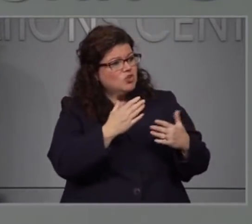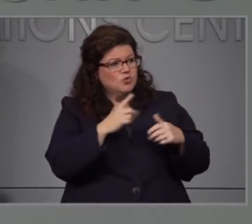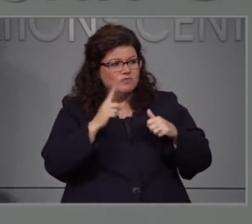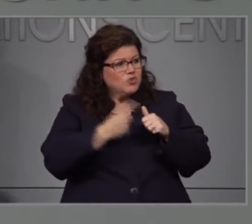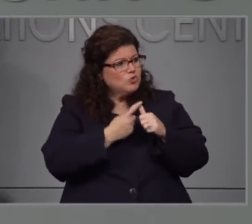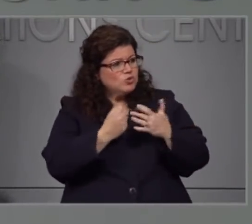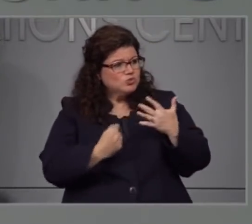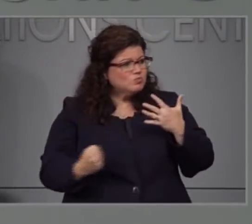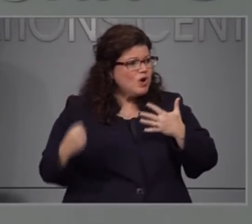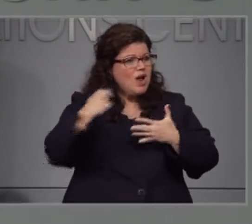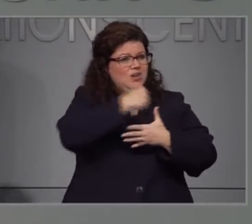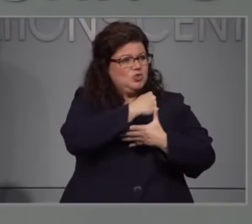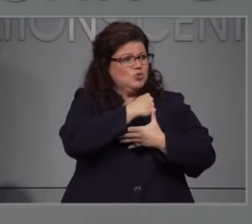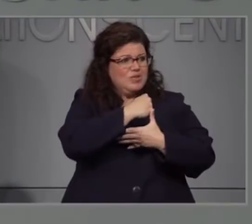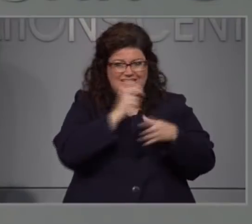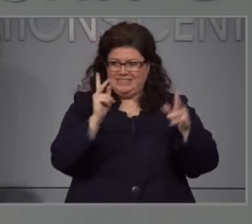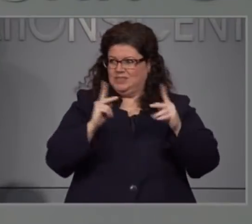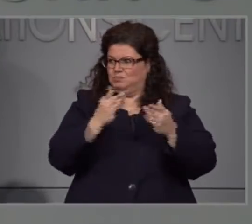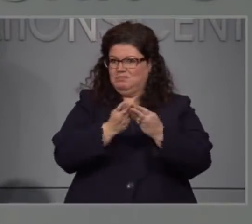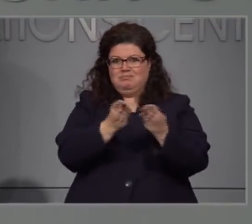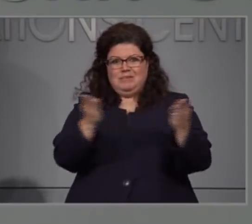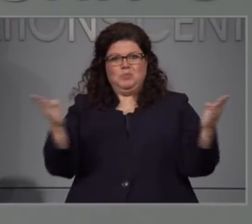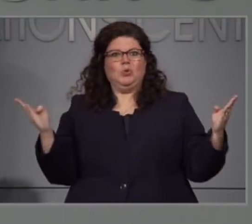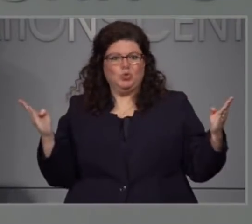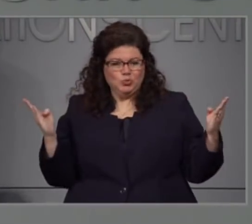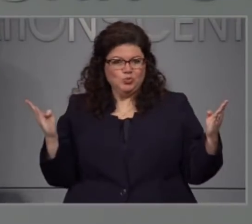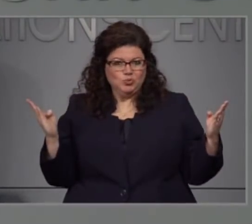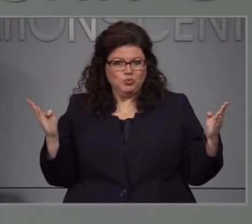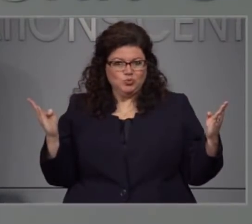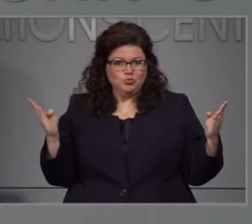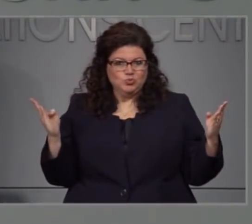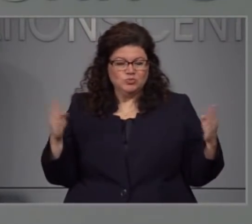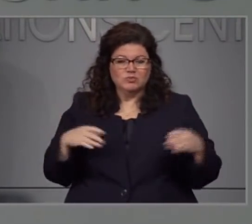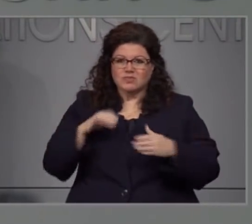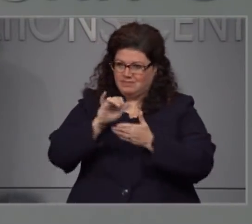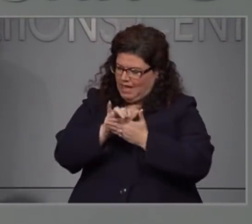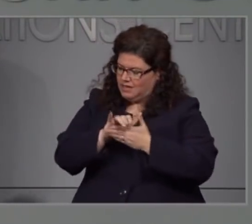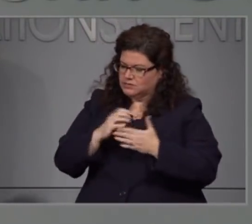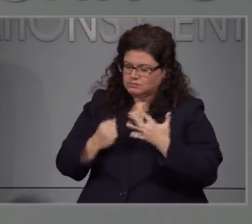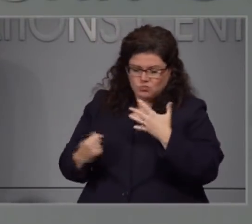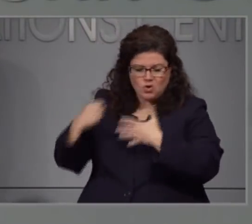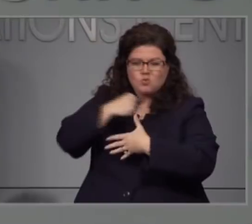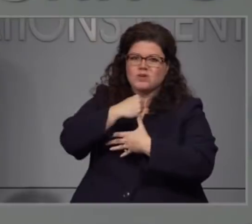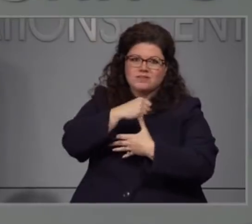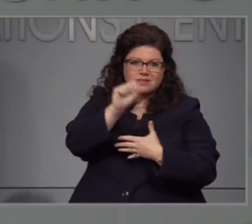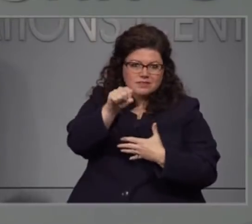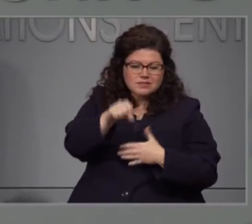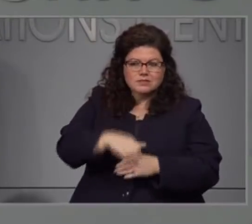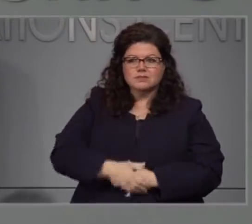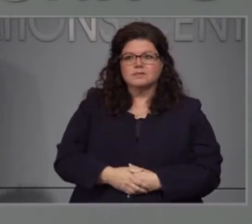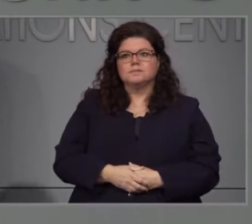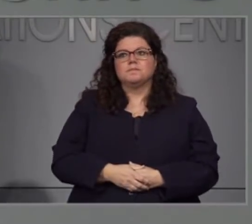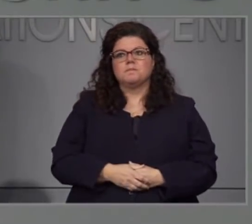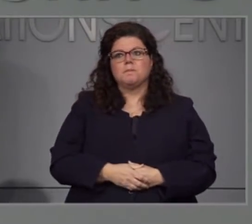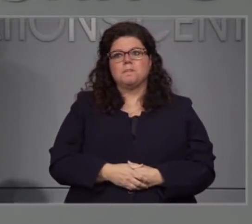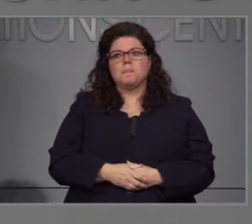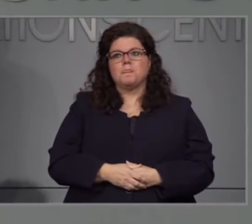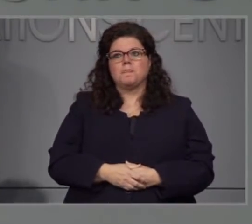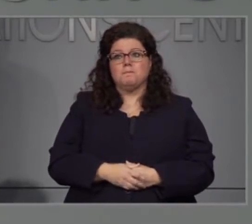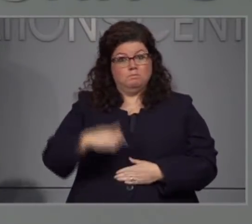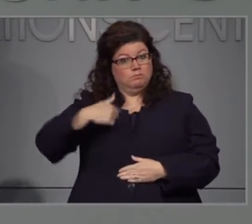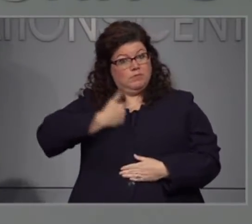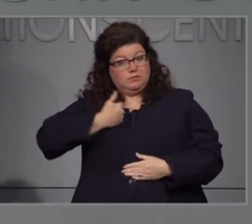health and welfare of our citizens at the very top of their priority list. As a frontline advanced